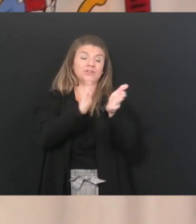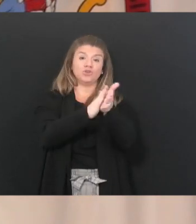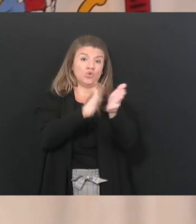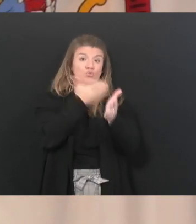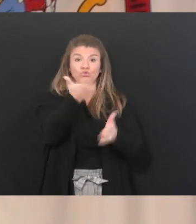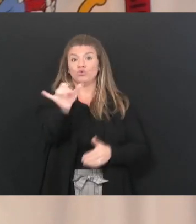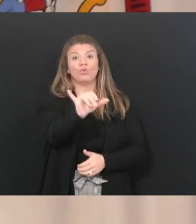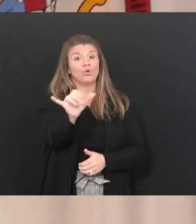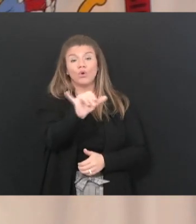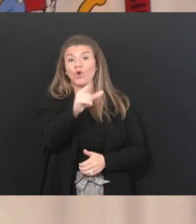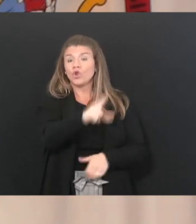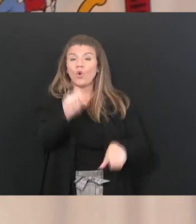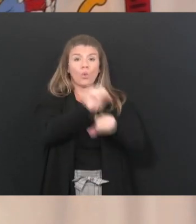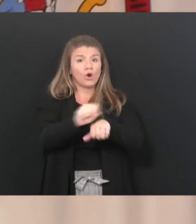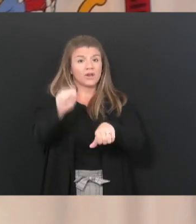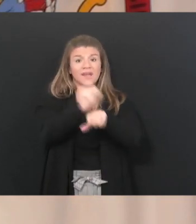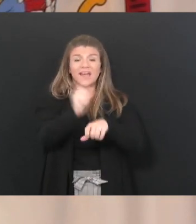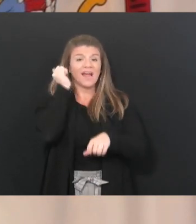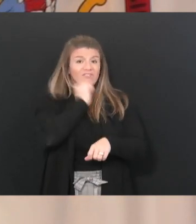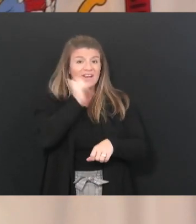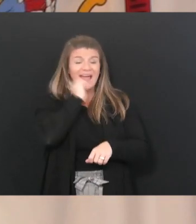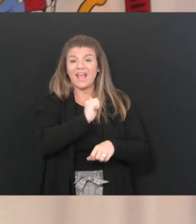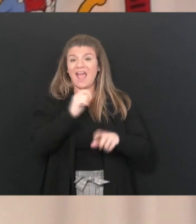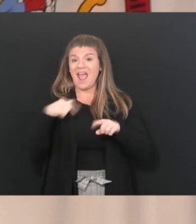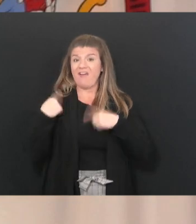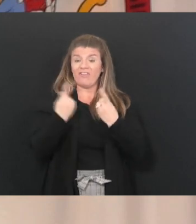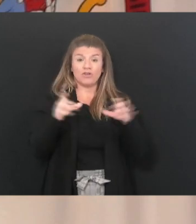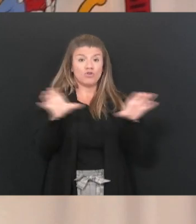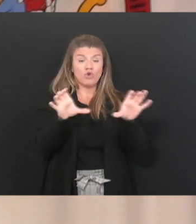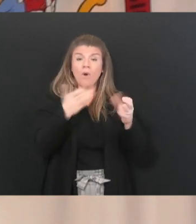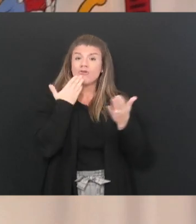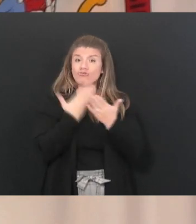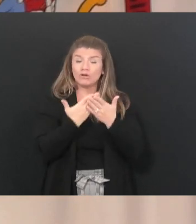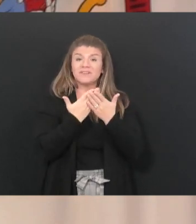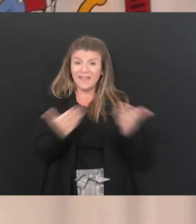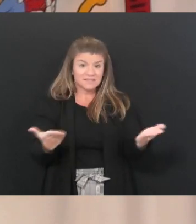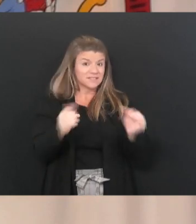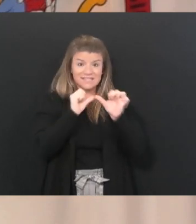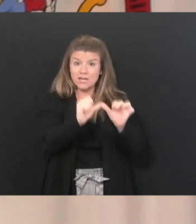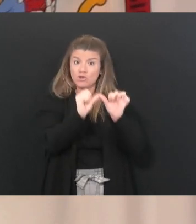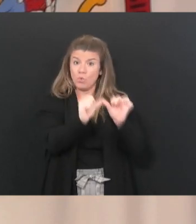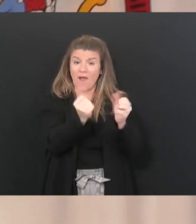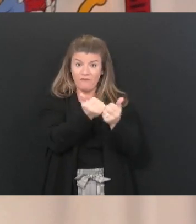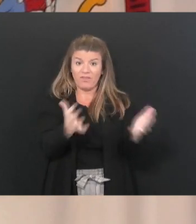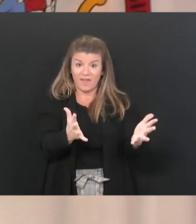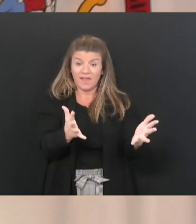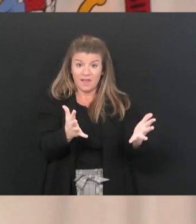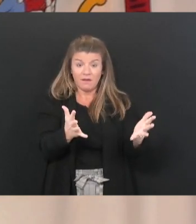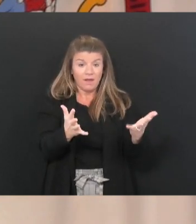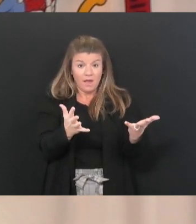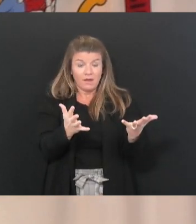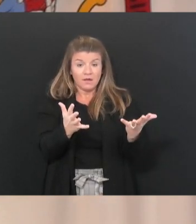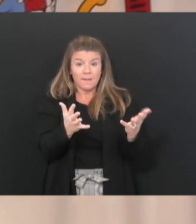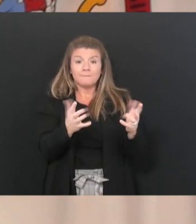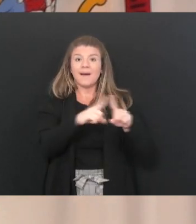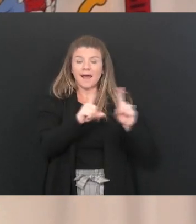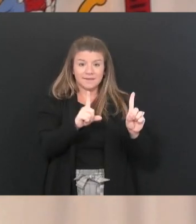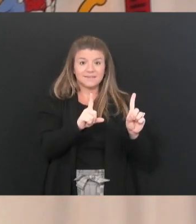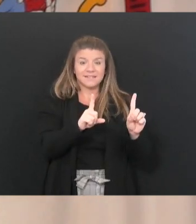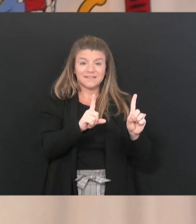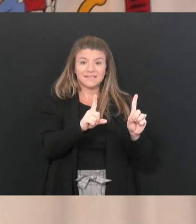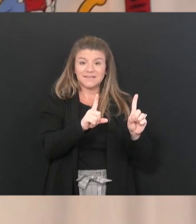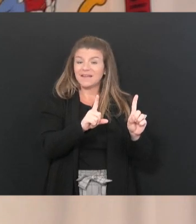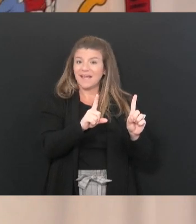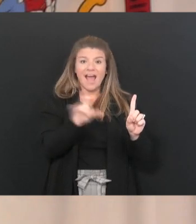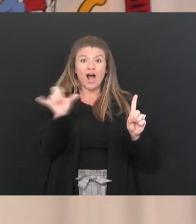all my praise for the efforts that you've put out, and you're doing good stuff and everything, as well as all